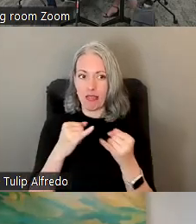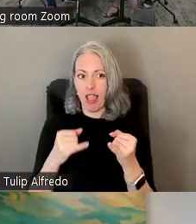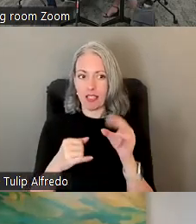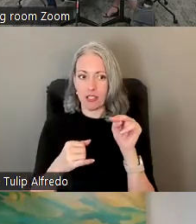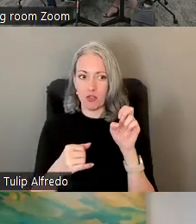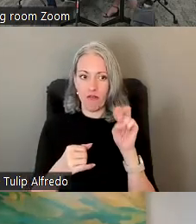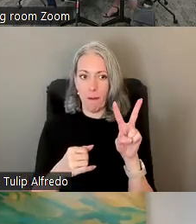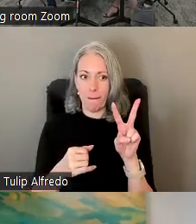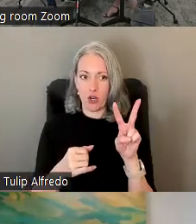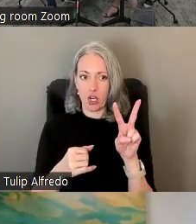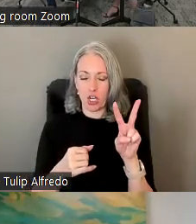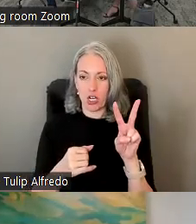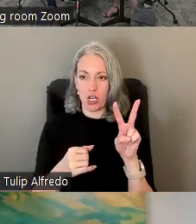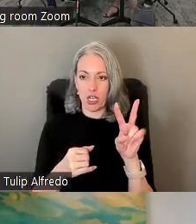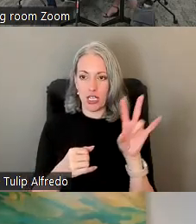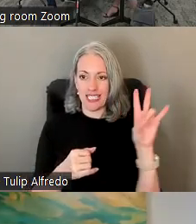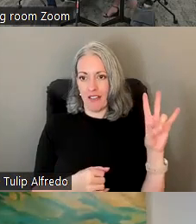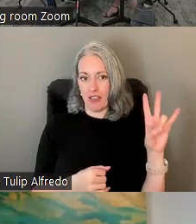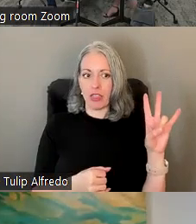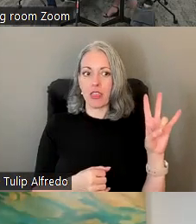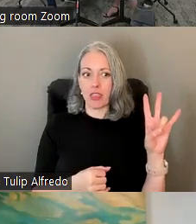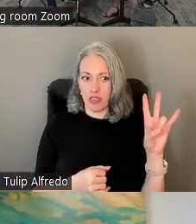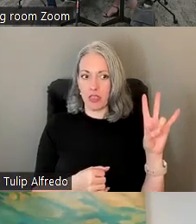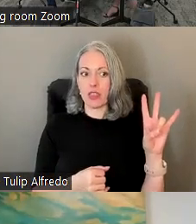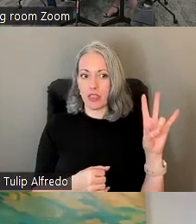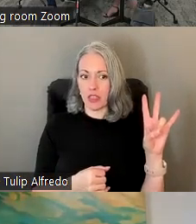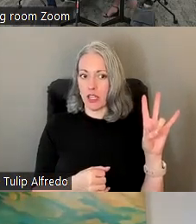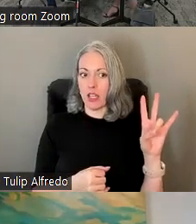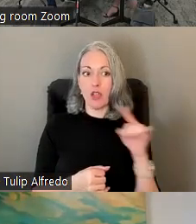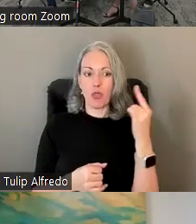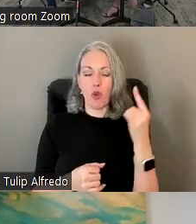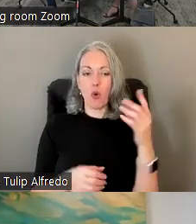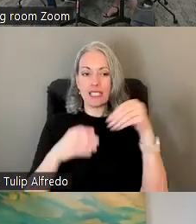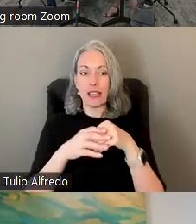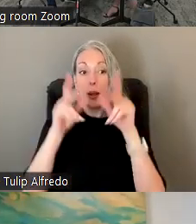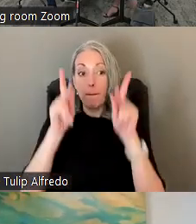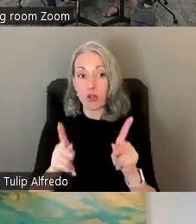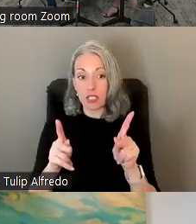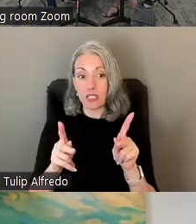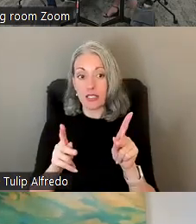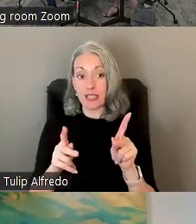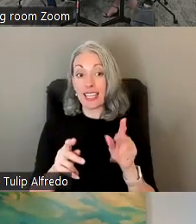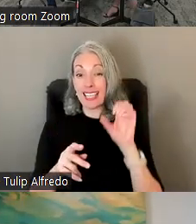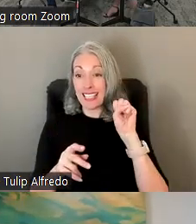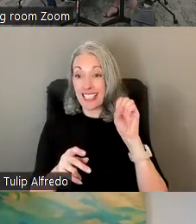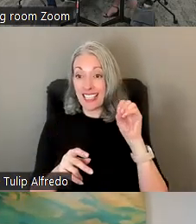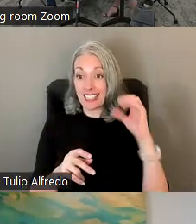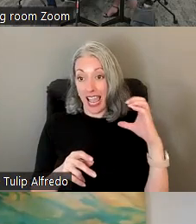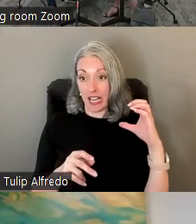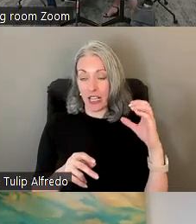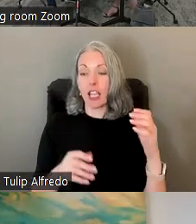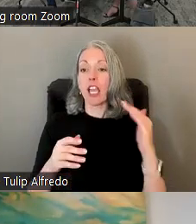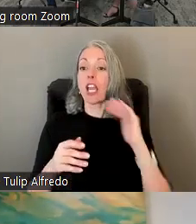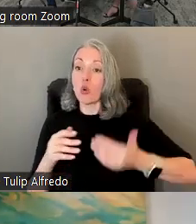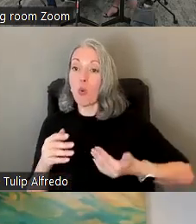is in November. They're always in person in Sacramento, and you're welcome to join